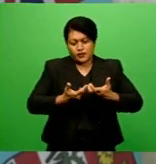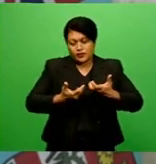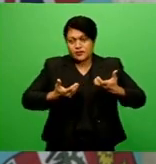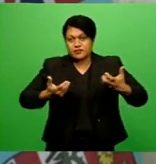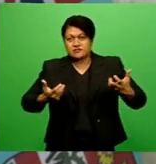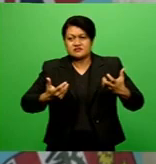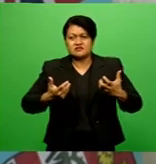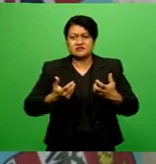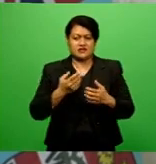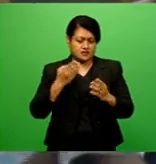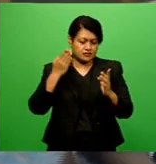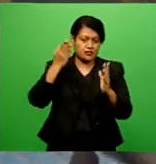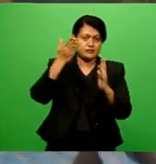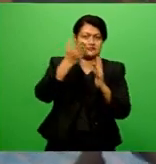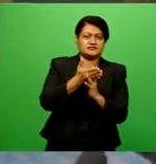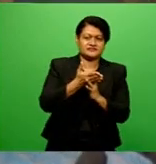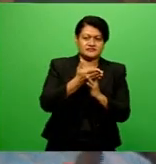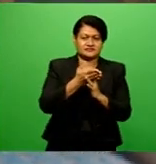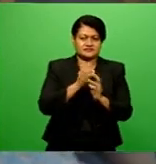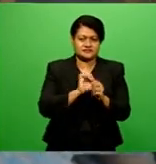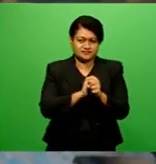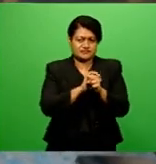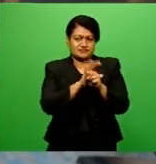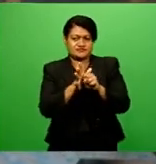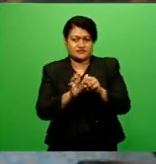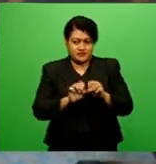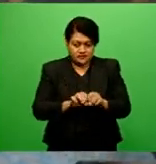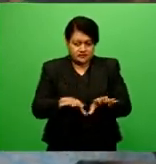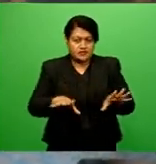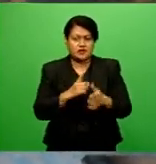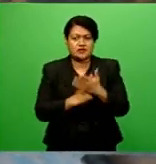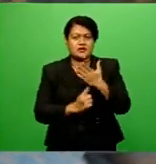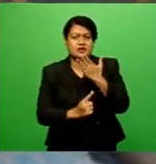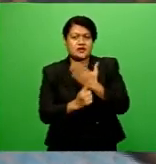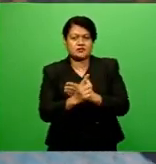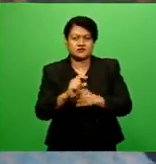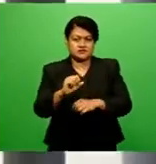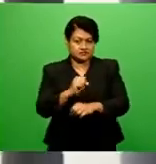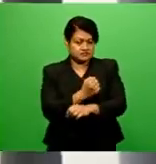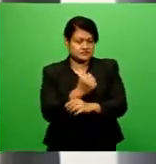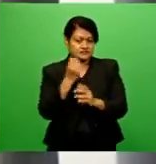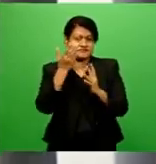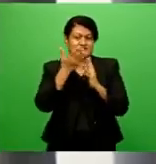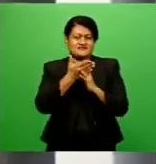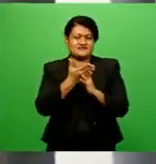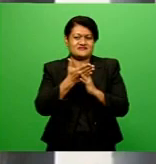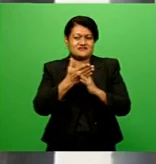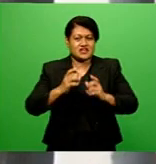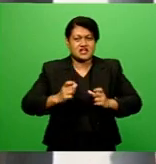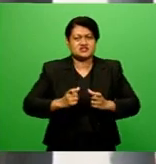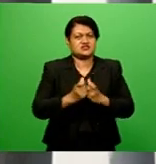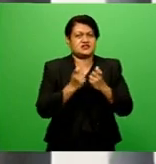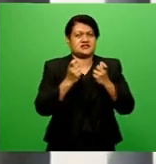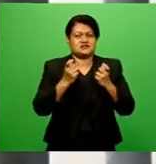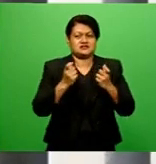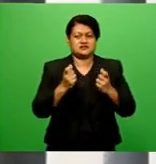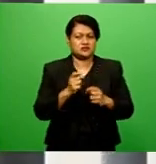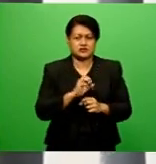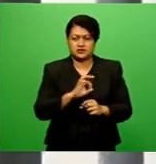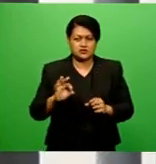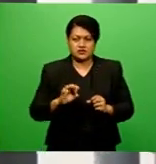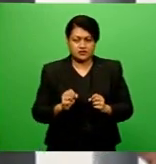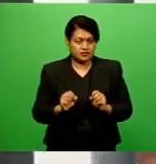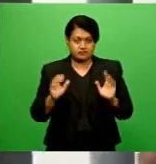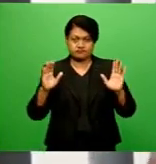rages overseas. Despite these challenges, we must not give in to despair. We are here, and we